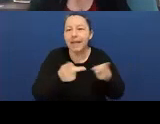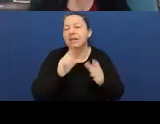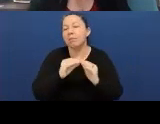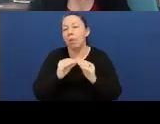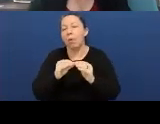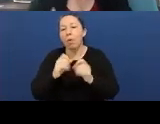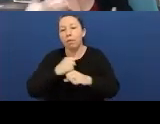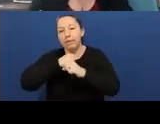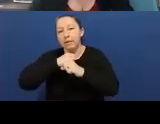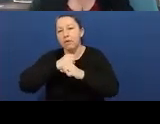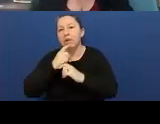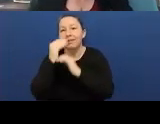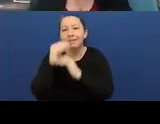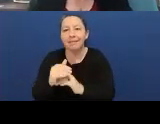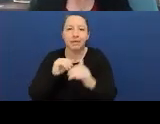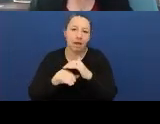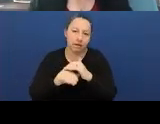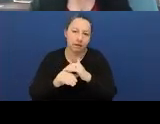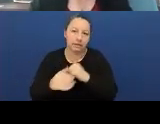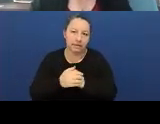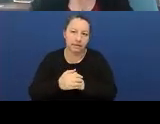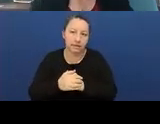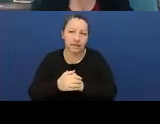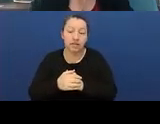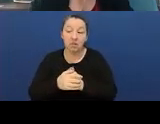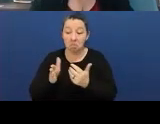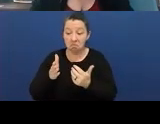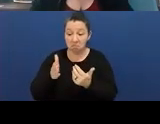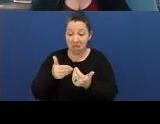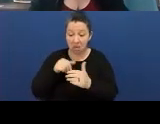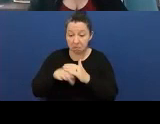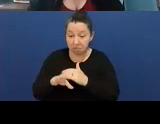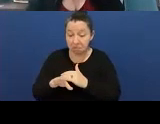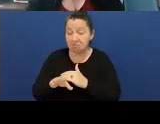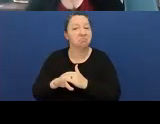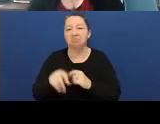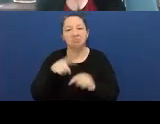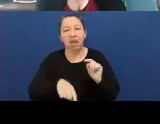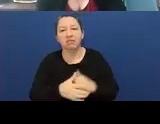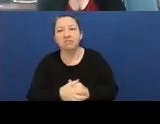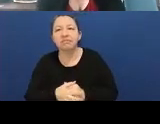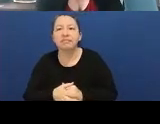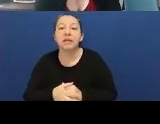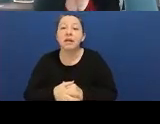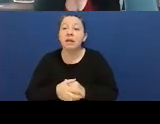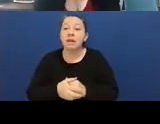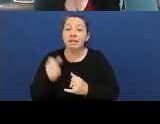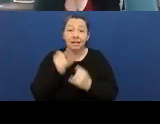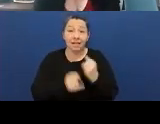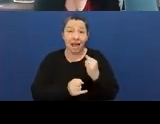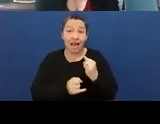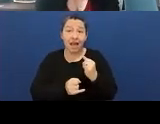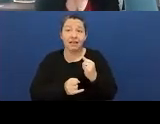restricts access and people being able to get into spaces easily. And lastly, the fortresses of Lower Nubia